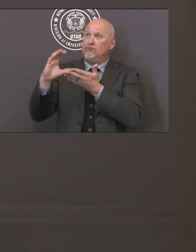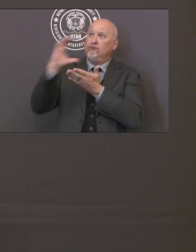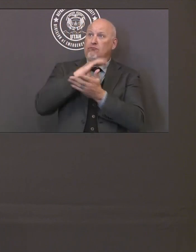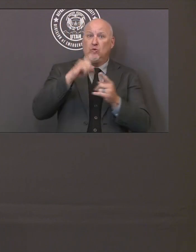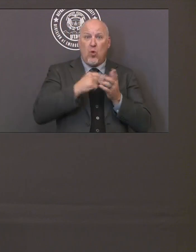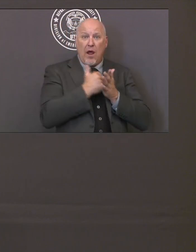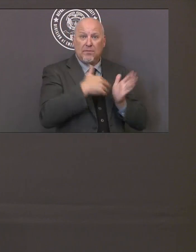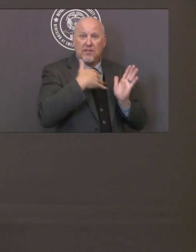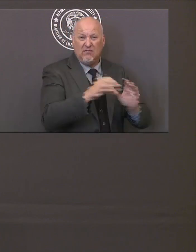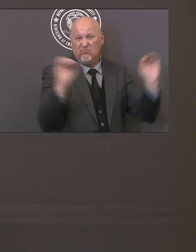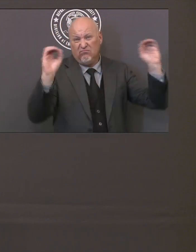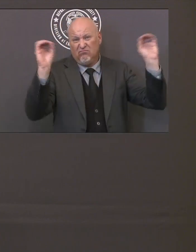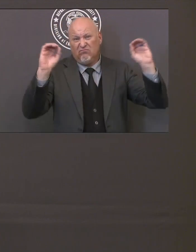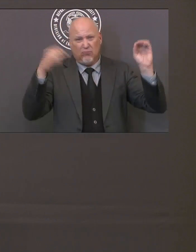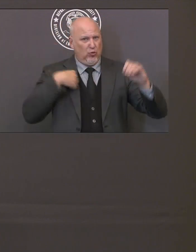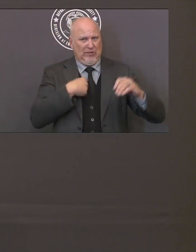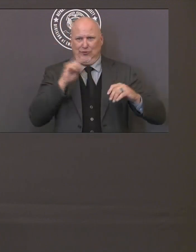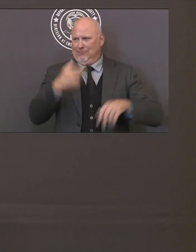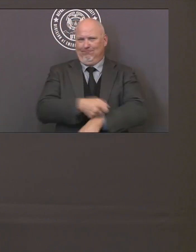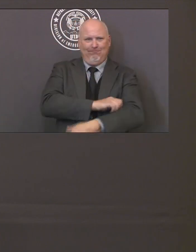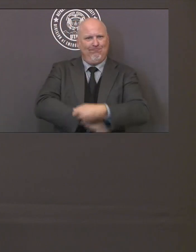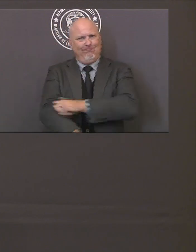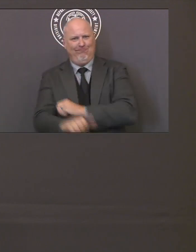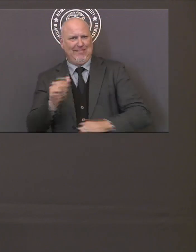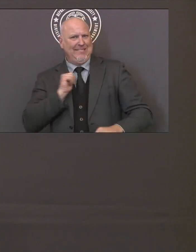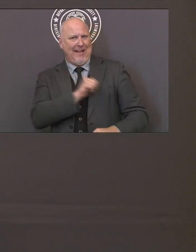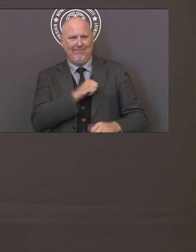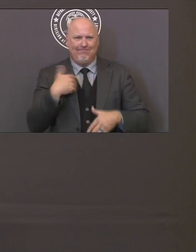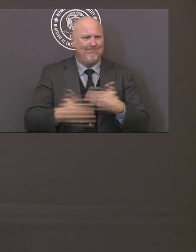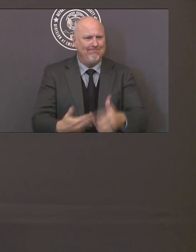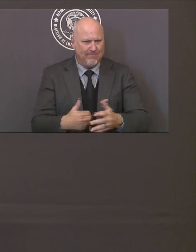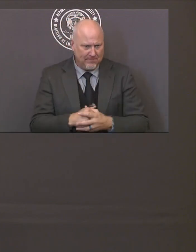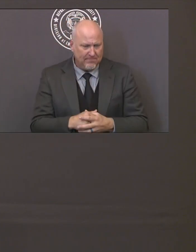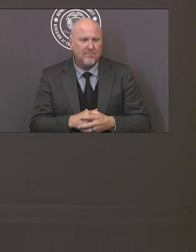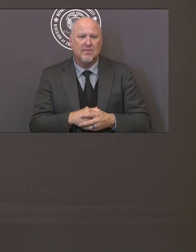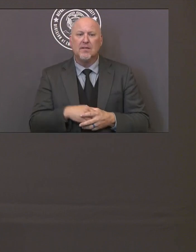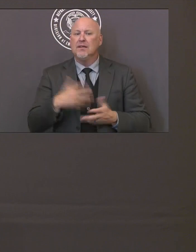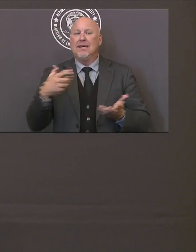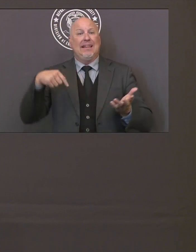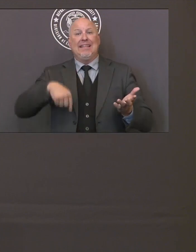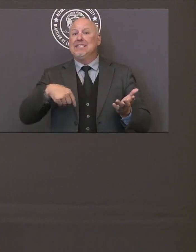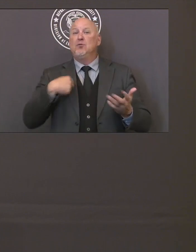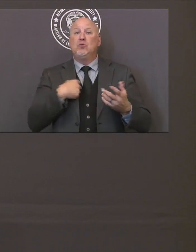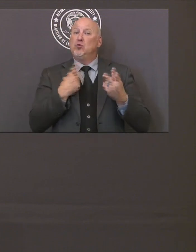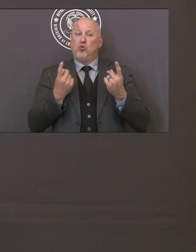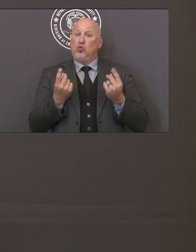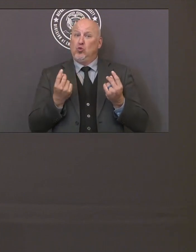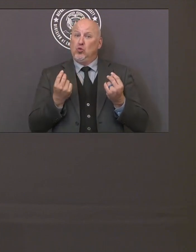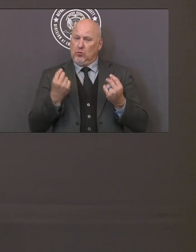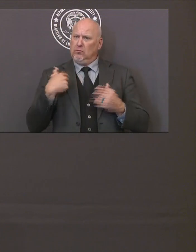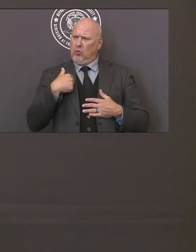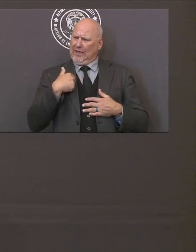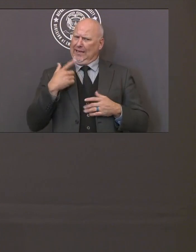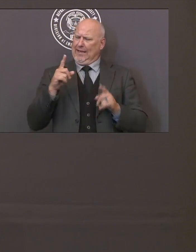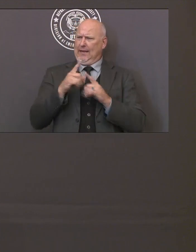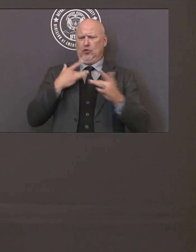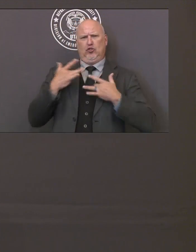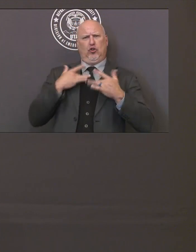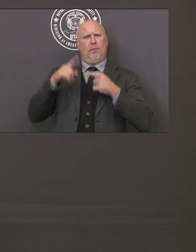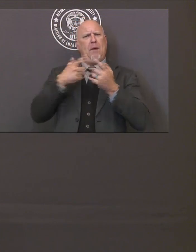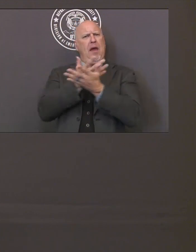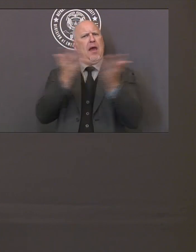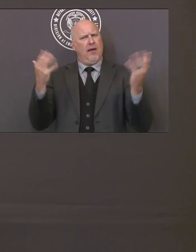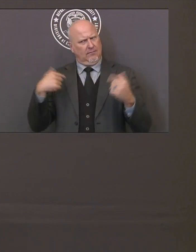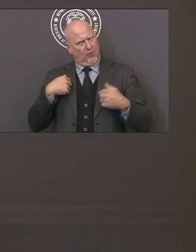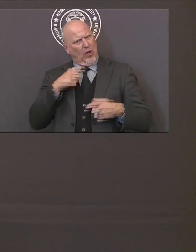we did because we were concerned citizens and people with scientific training. We felt a responsibility to address the widespread